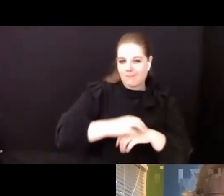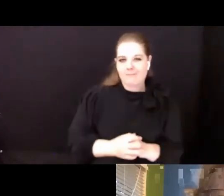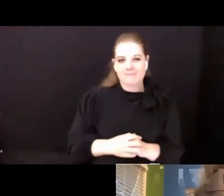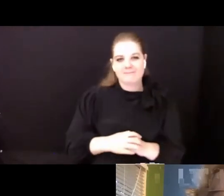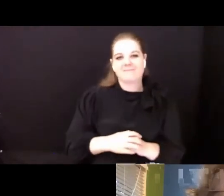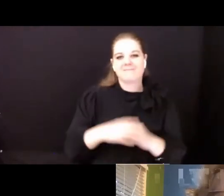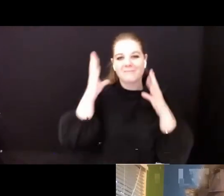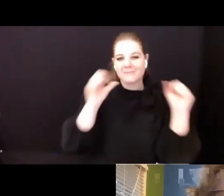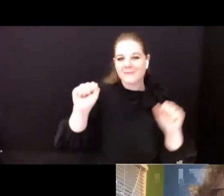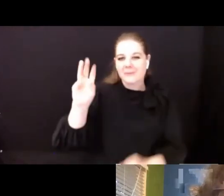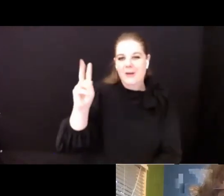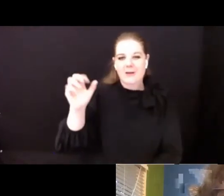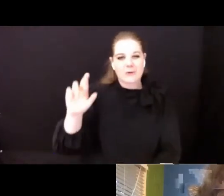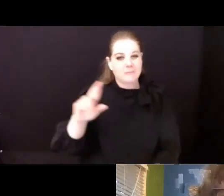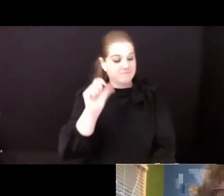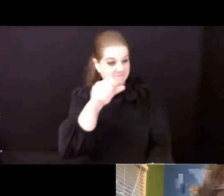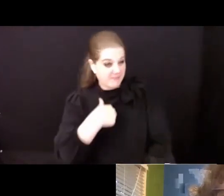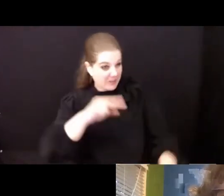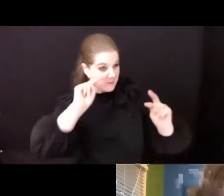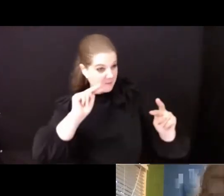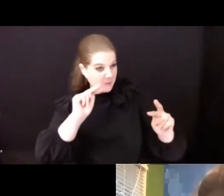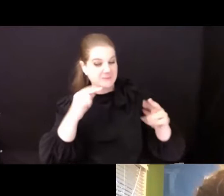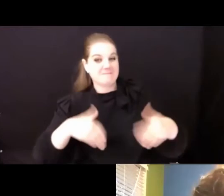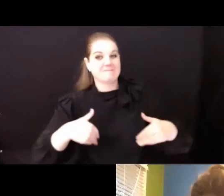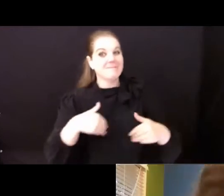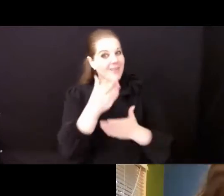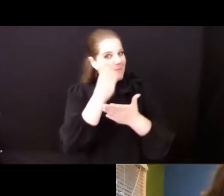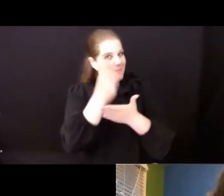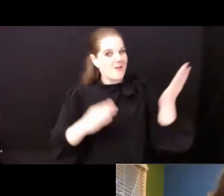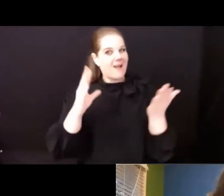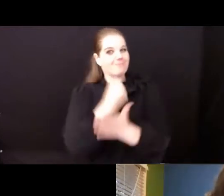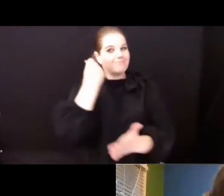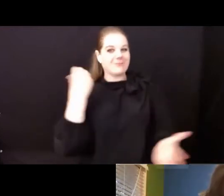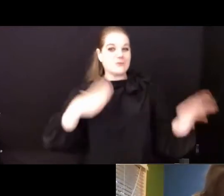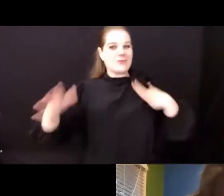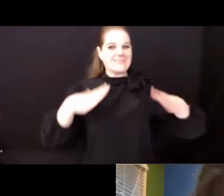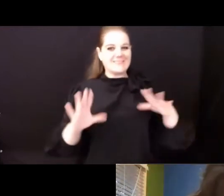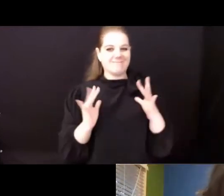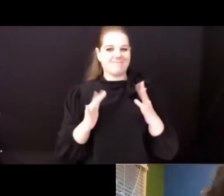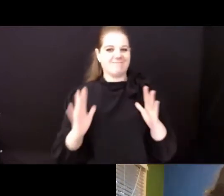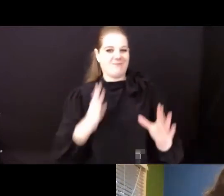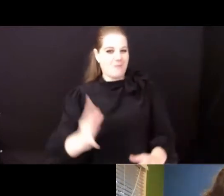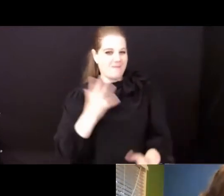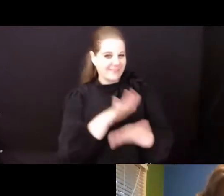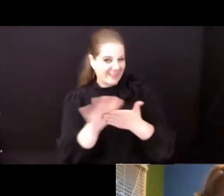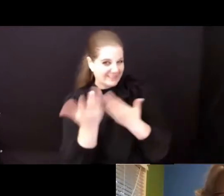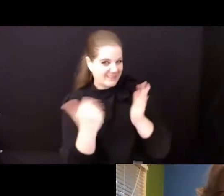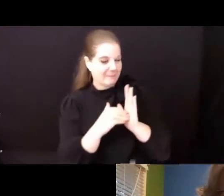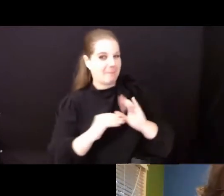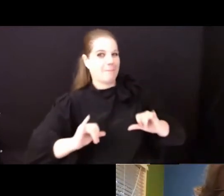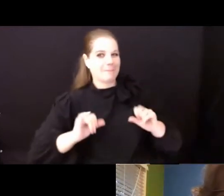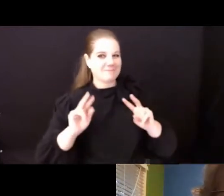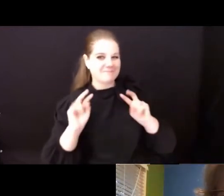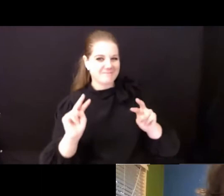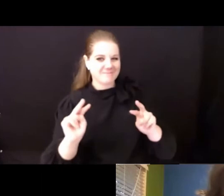it. And even the part where I get to dress up again, right, for the gala. I mean, it's super awesome. It'll be great. And Yes. glad to hear the graduate students